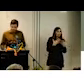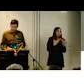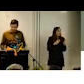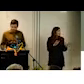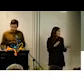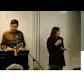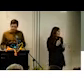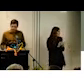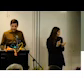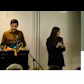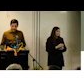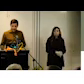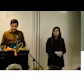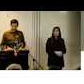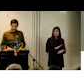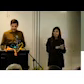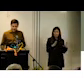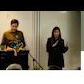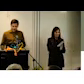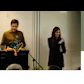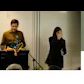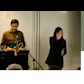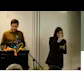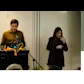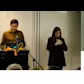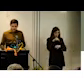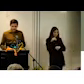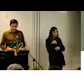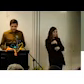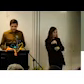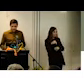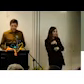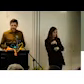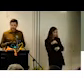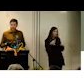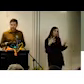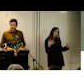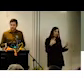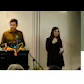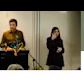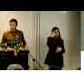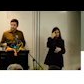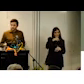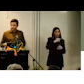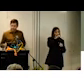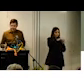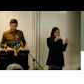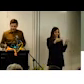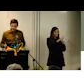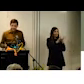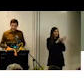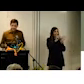things. And how do we get from that experience to the concept? Well, you can think of the hippocampus like